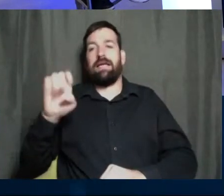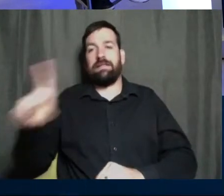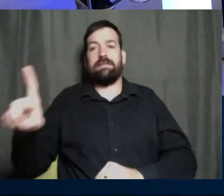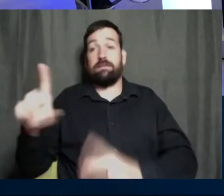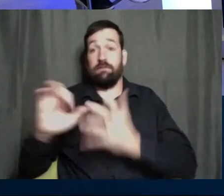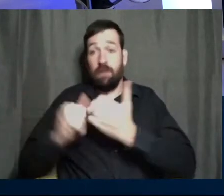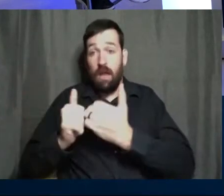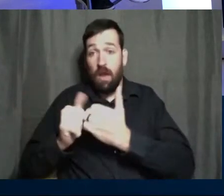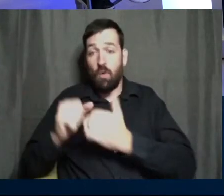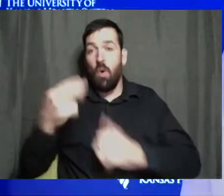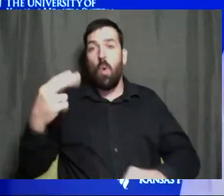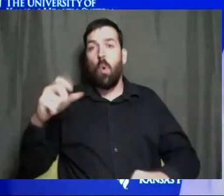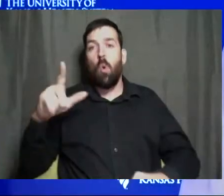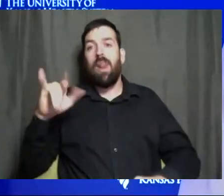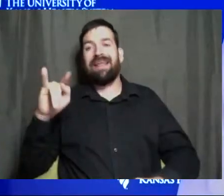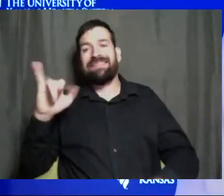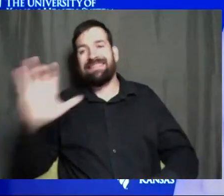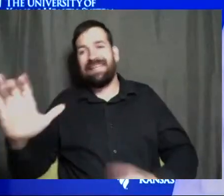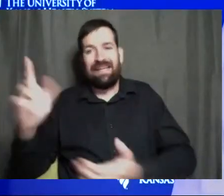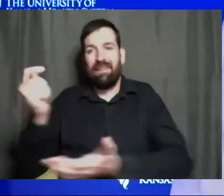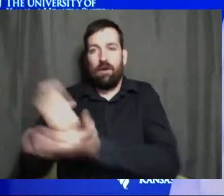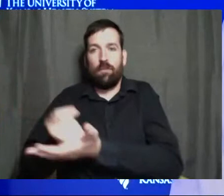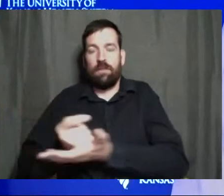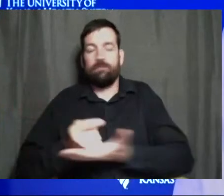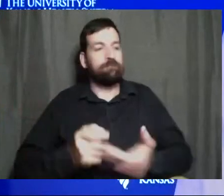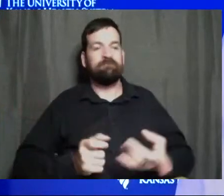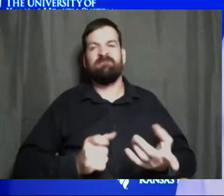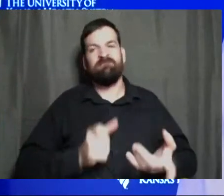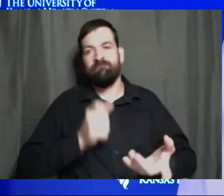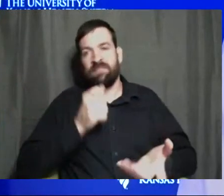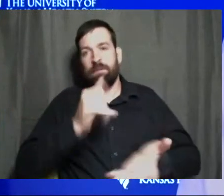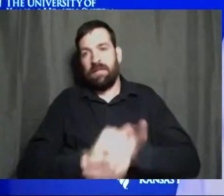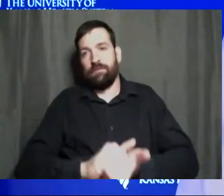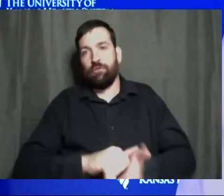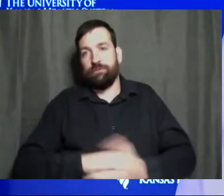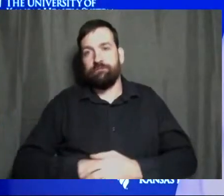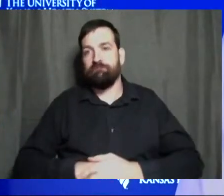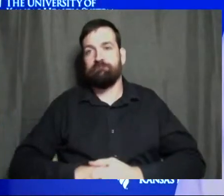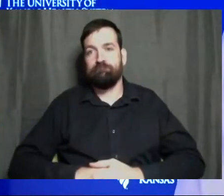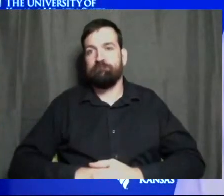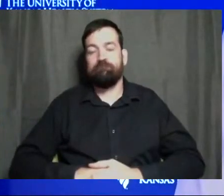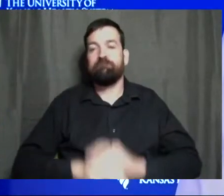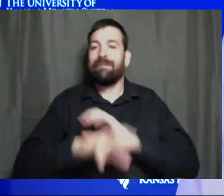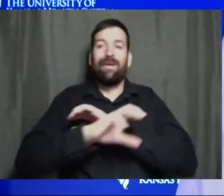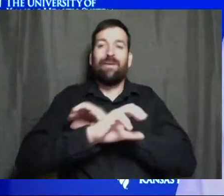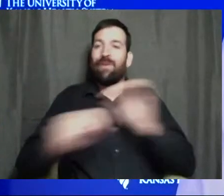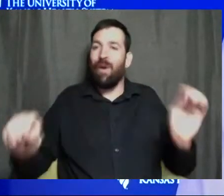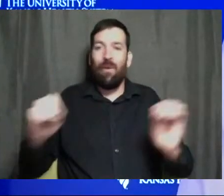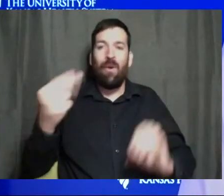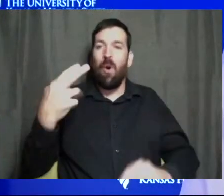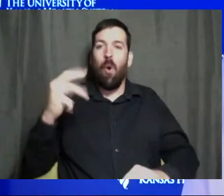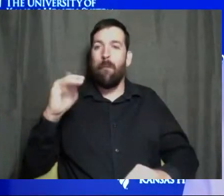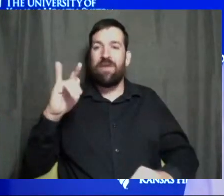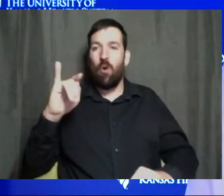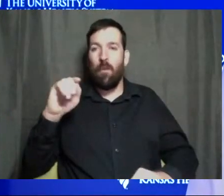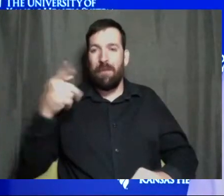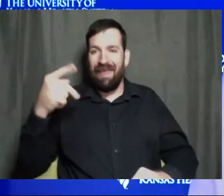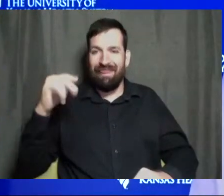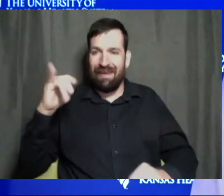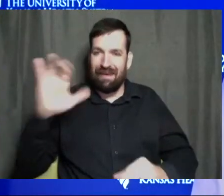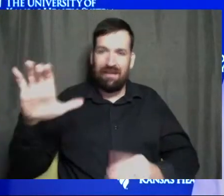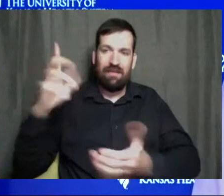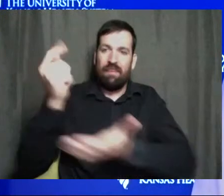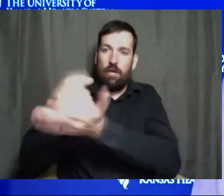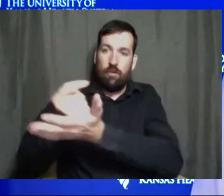off. Yeah, this is not possible. Again, there is no homeopathic therapy that is recommended or approved for